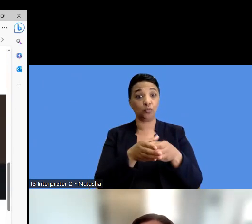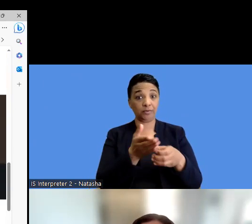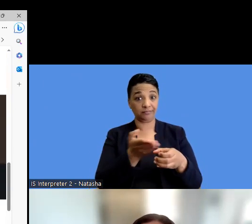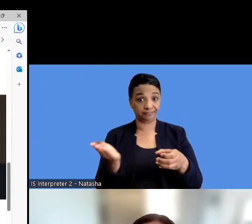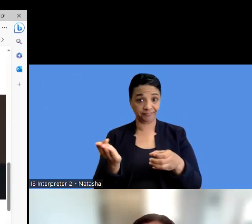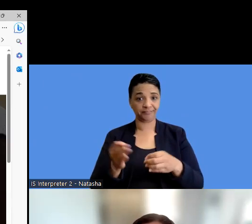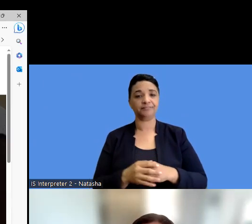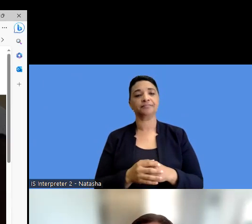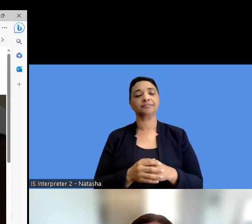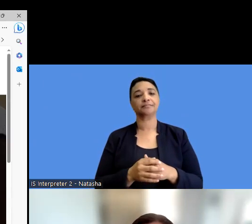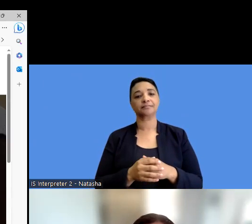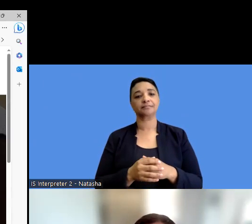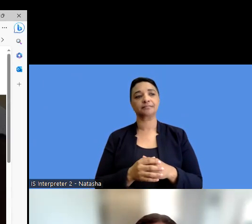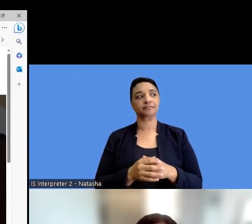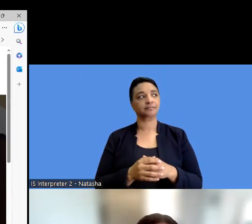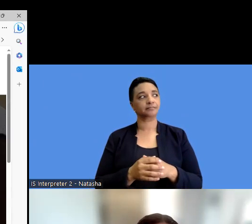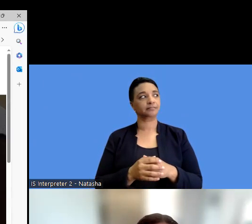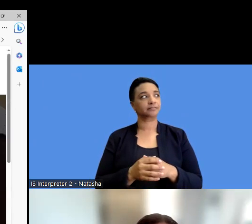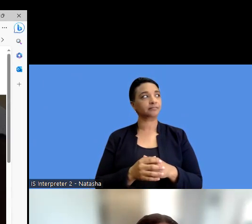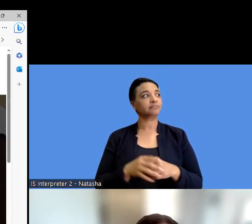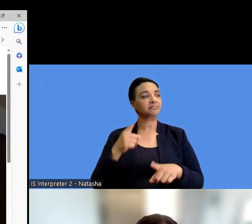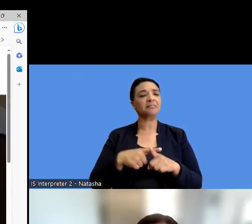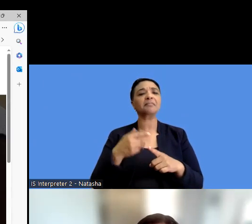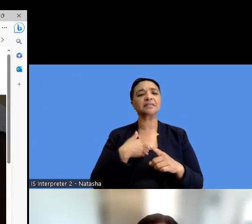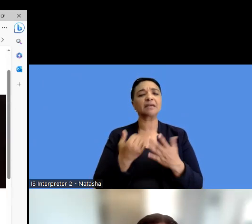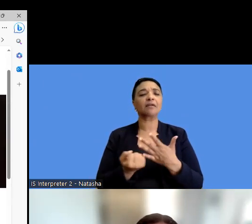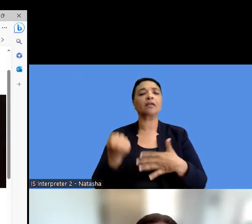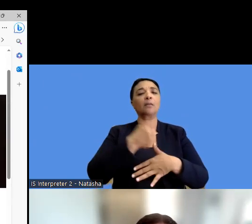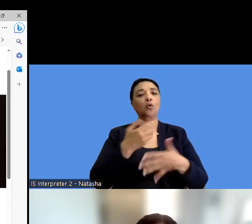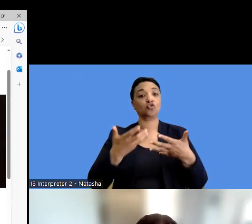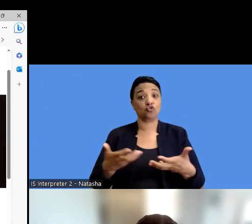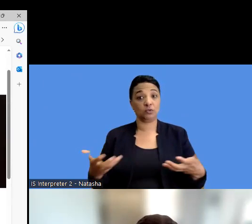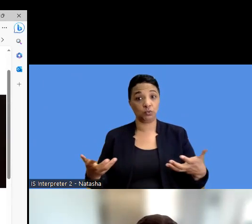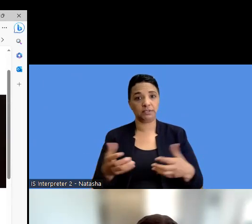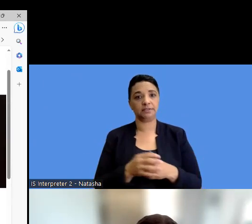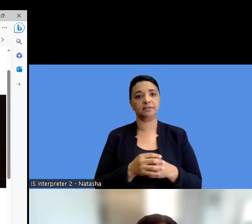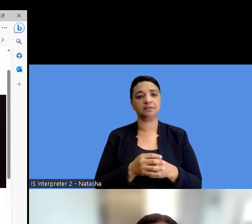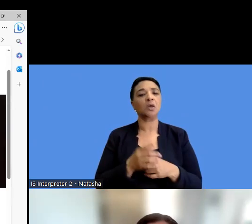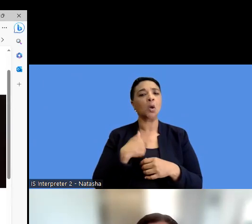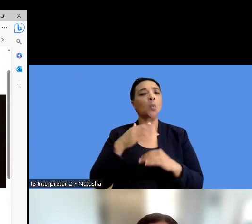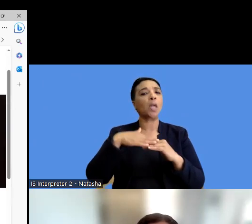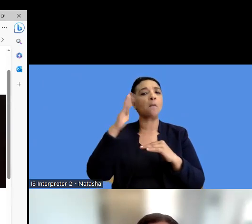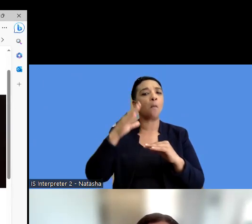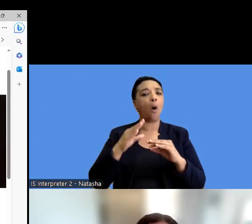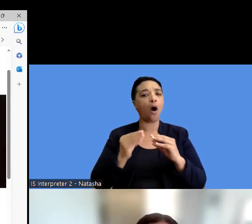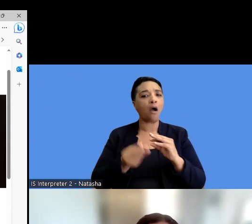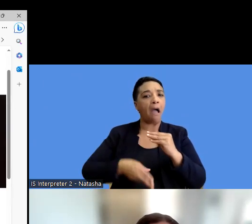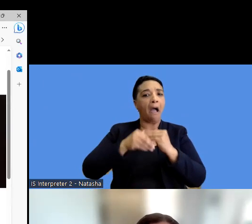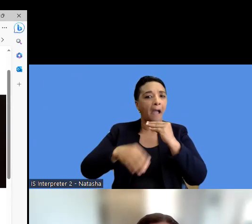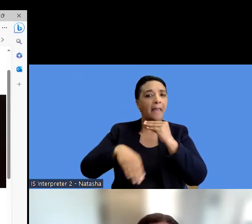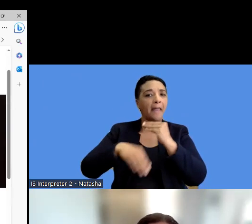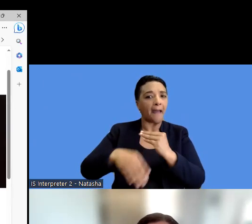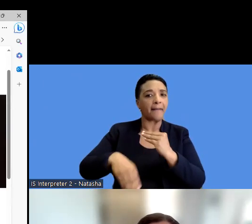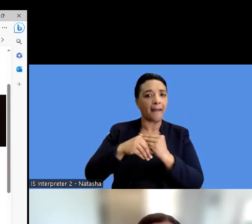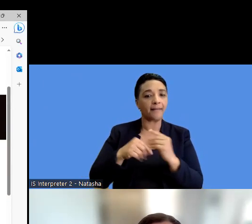we also will have key resources. So this is something that we will be building up over time, but for now we